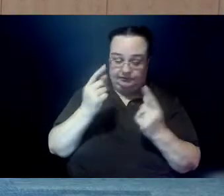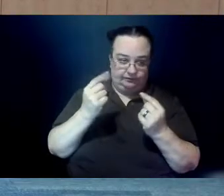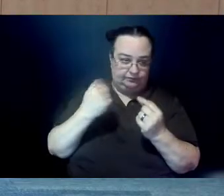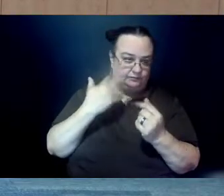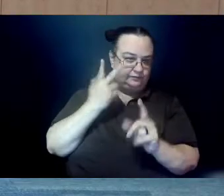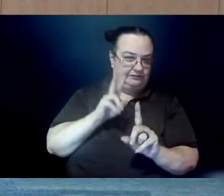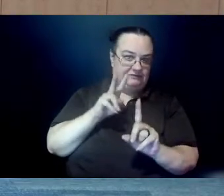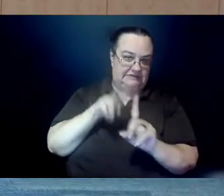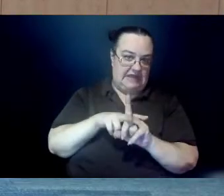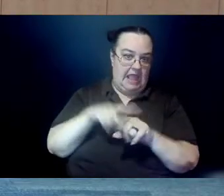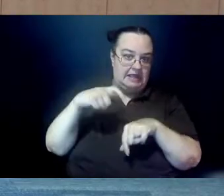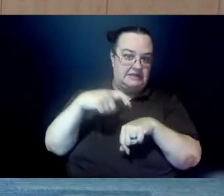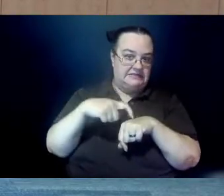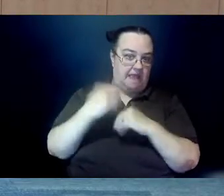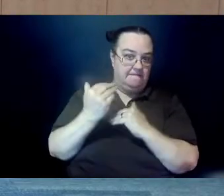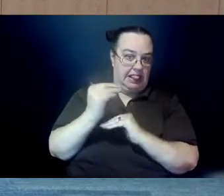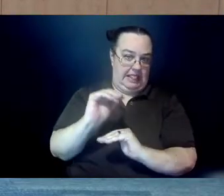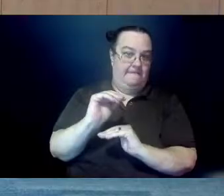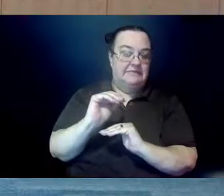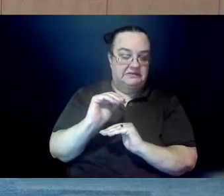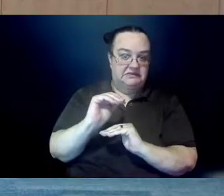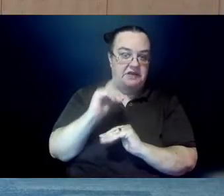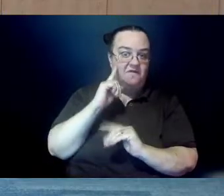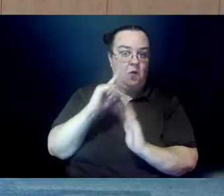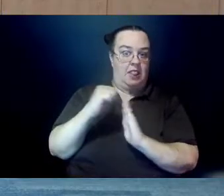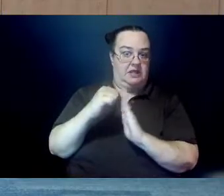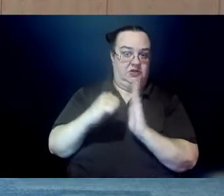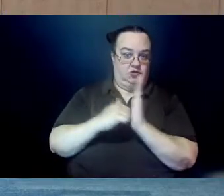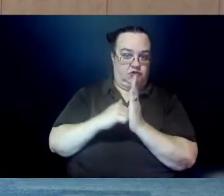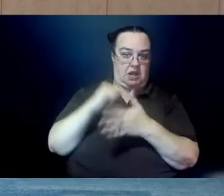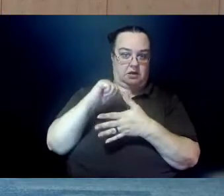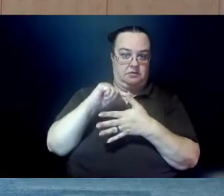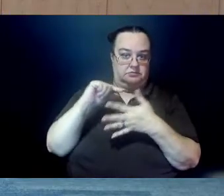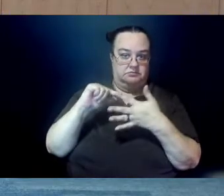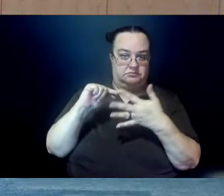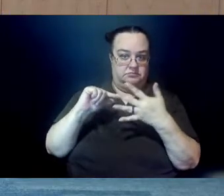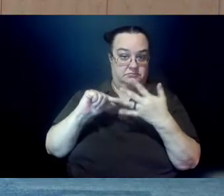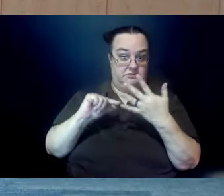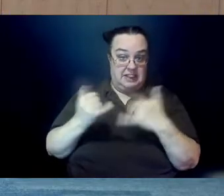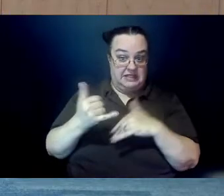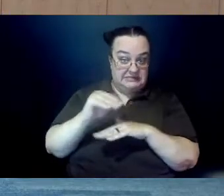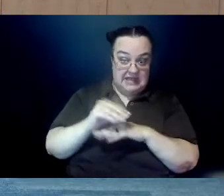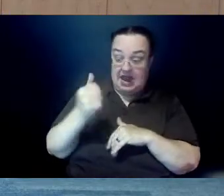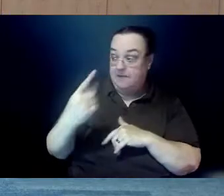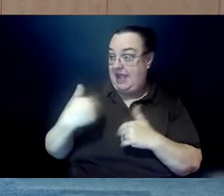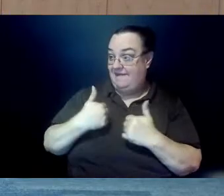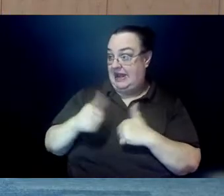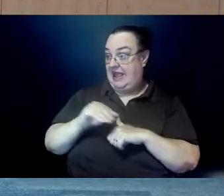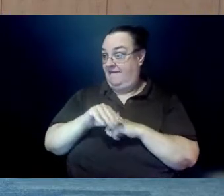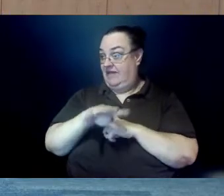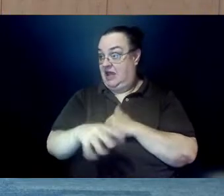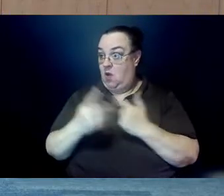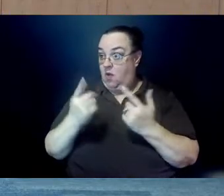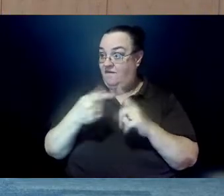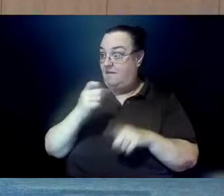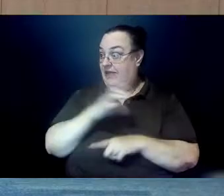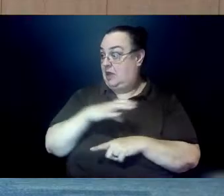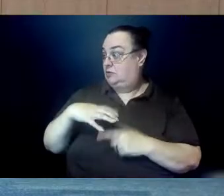time limits to the agenda items this evening. Does anyone have any advice on that from the